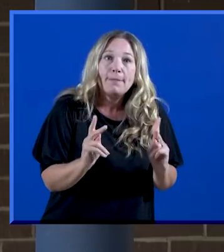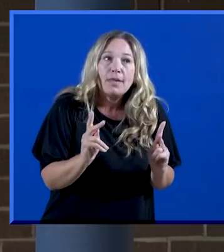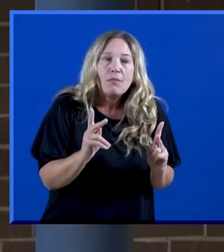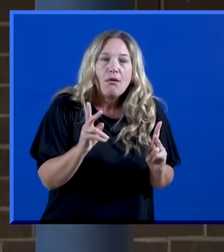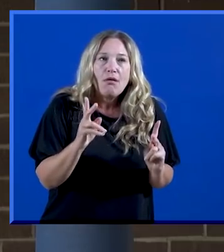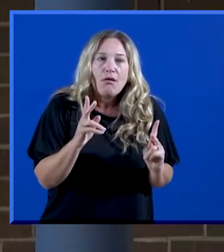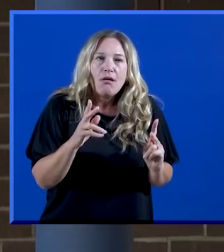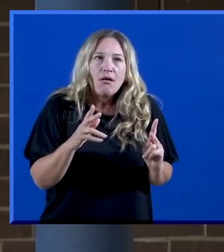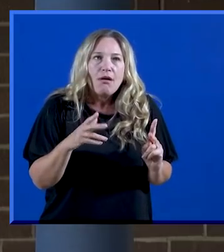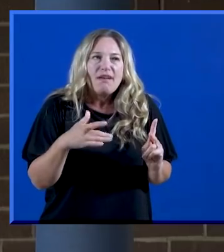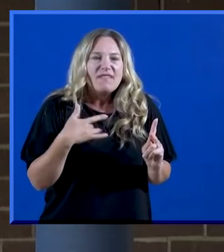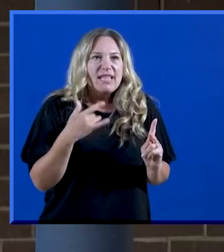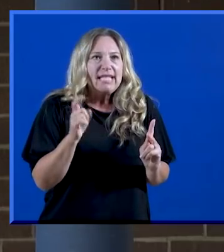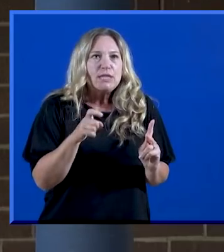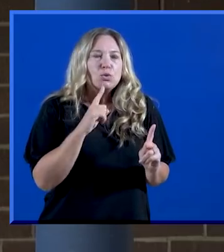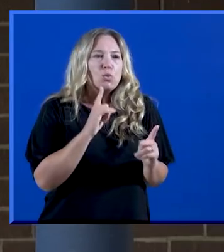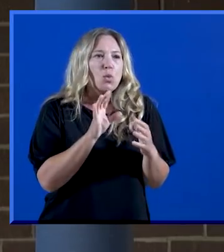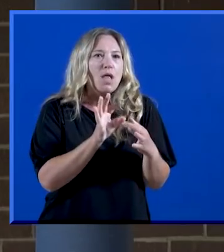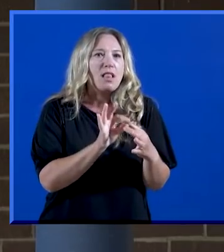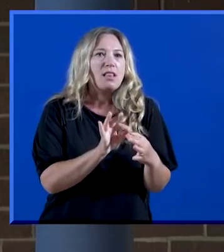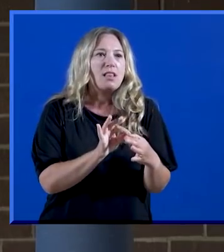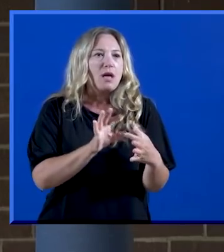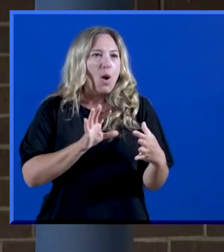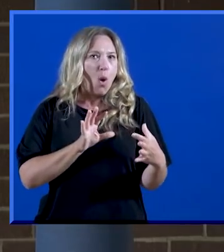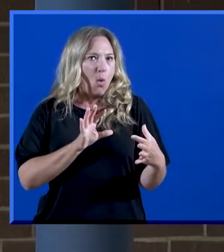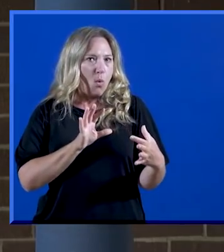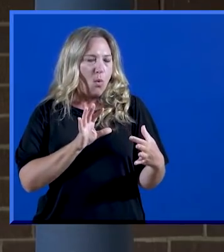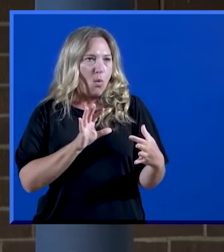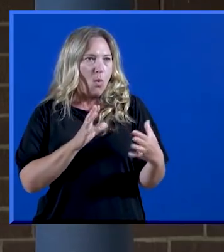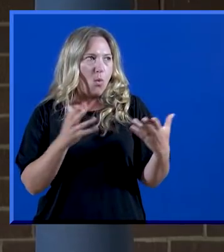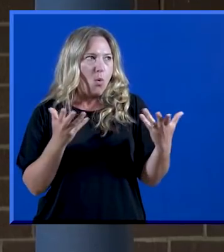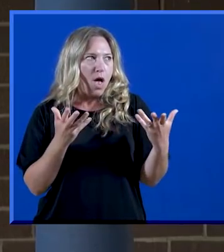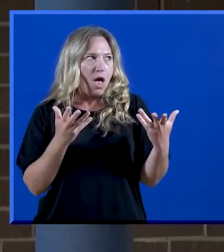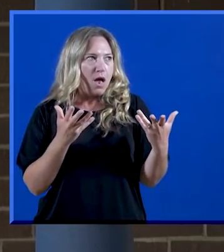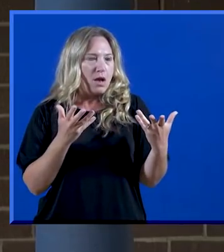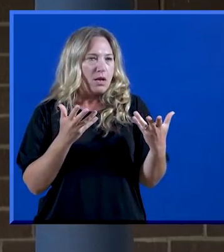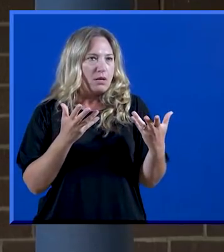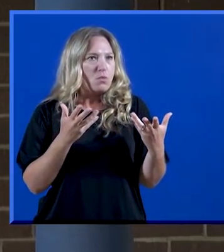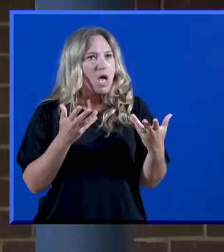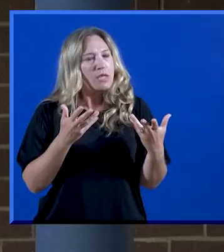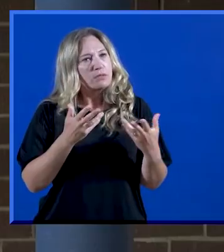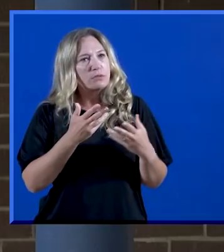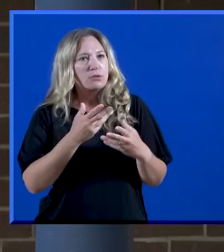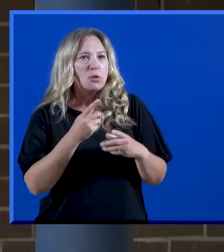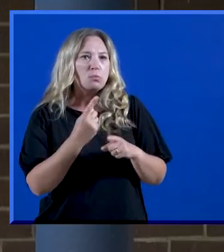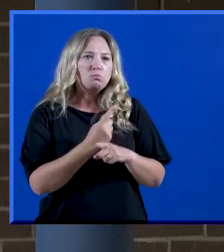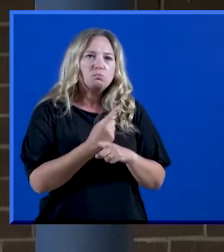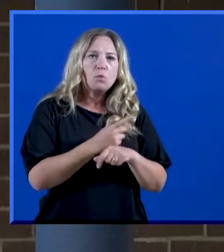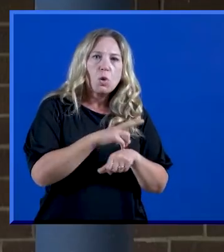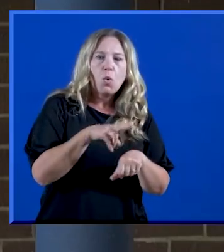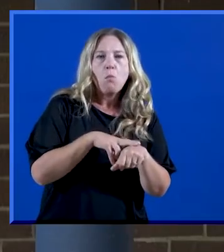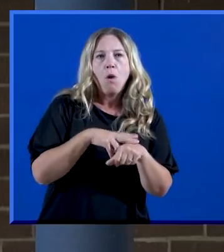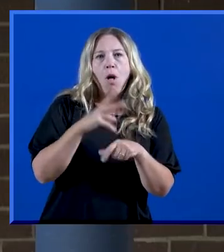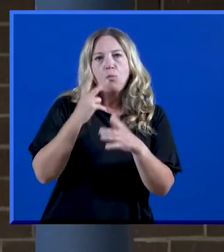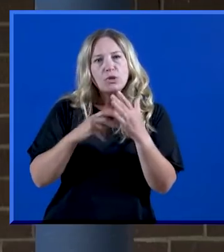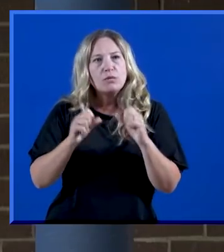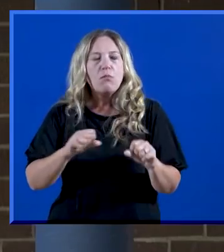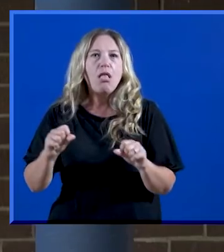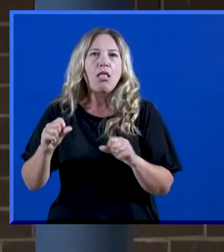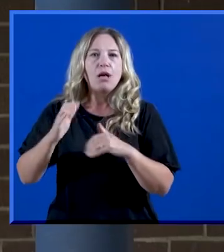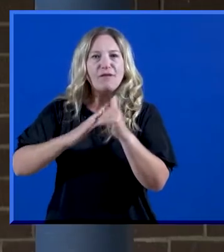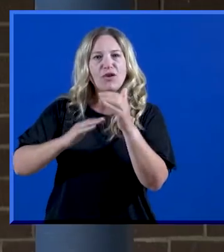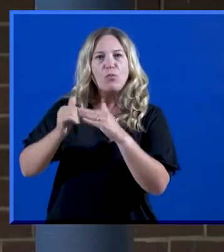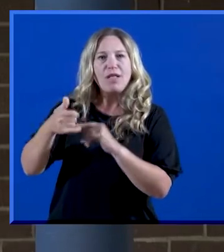process, people find the need to let go of what were normal, predictable, and